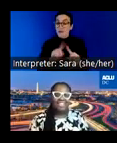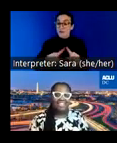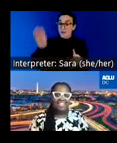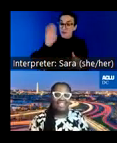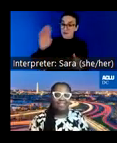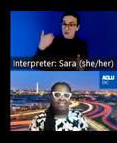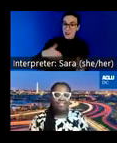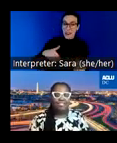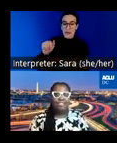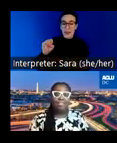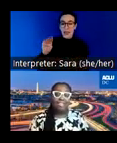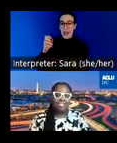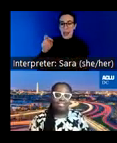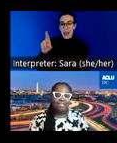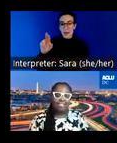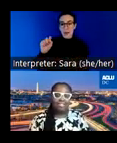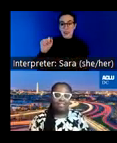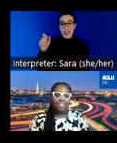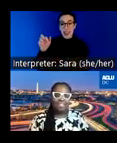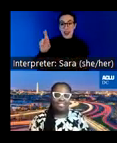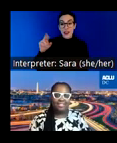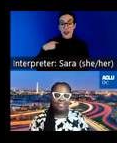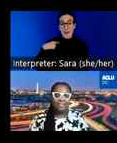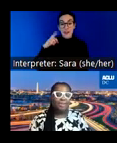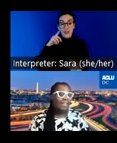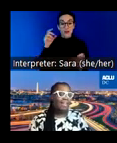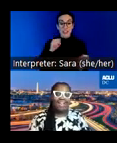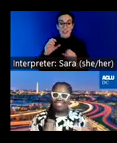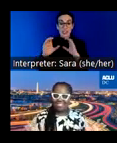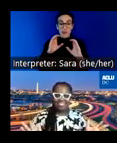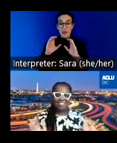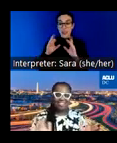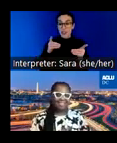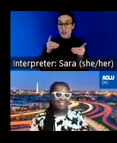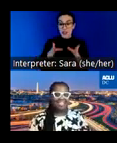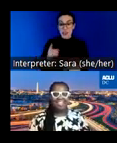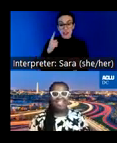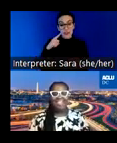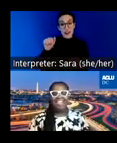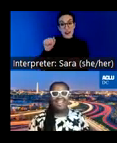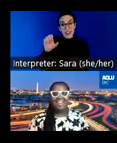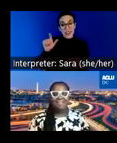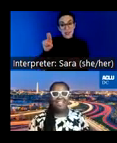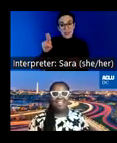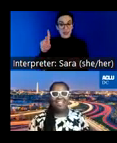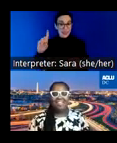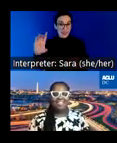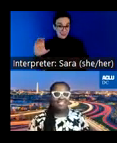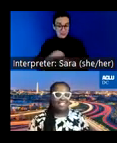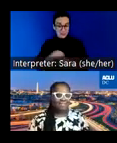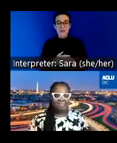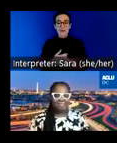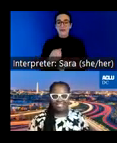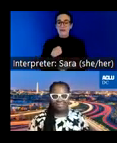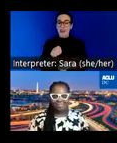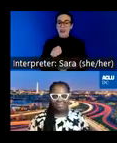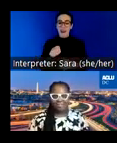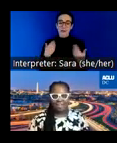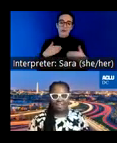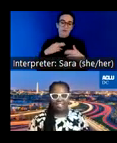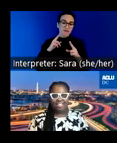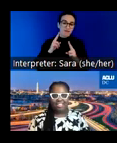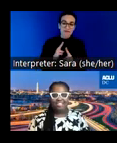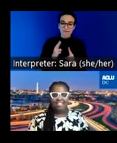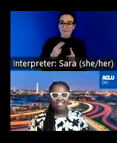Amber Taylor. I am the Strategic Communications Director for the ACLU of the District of Columbia. And I have the esteemed pleasure of working